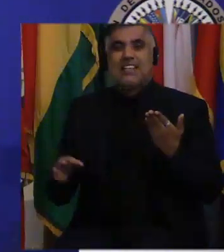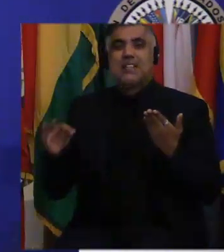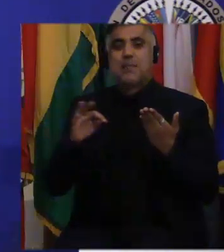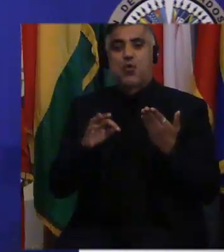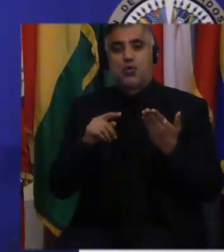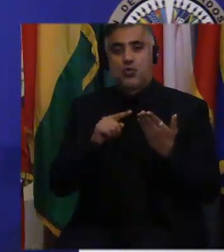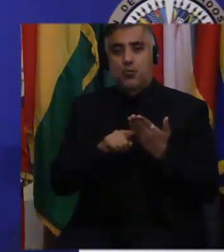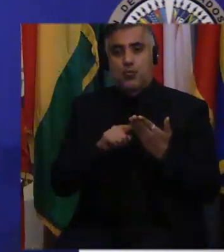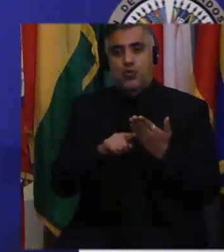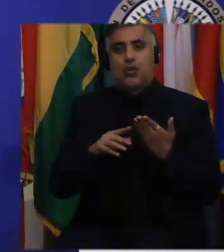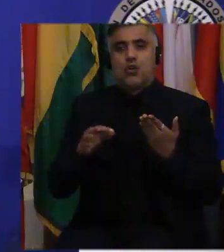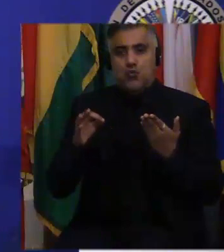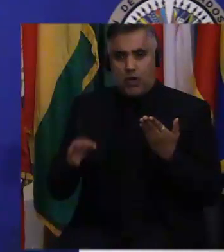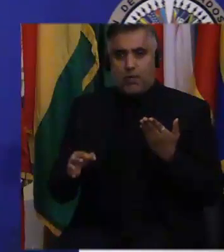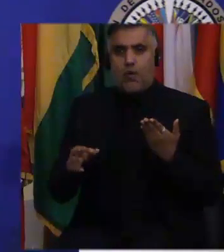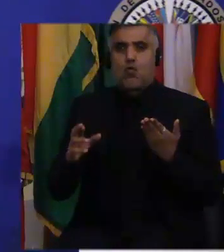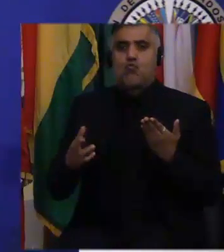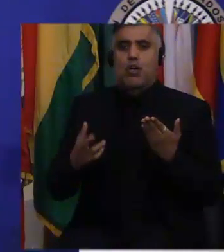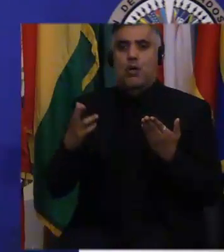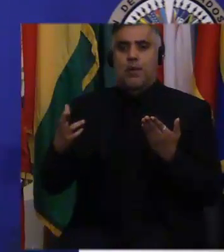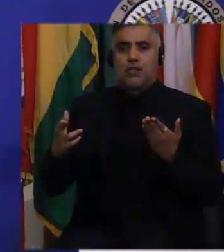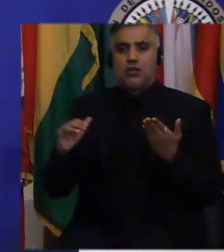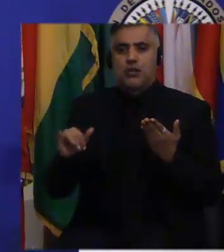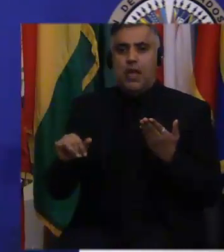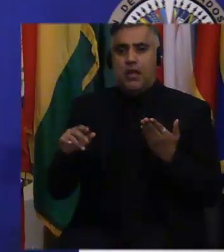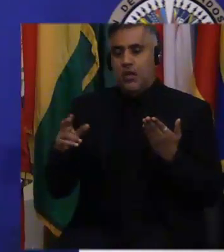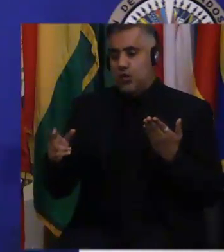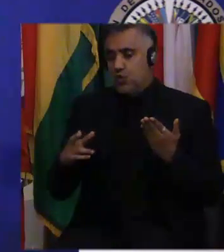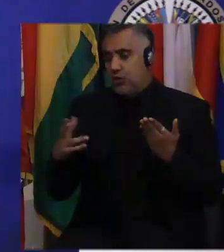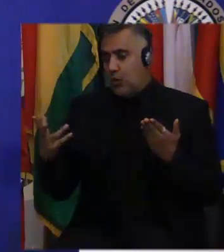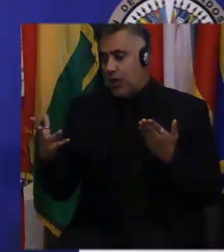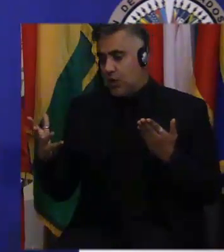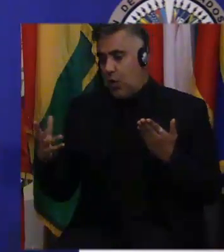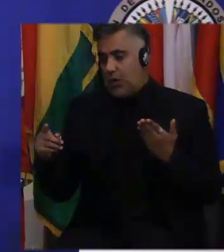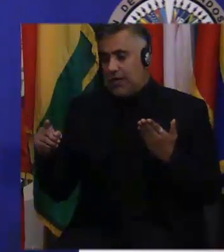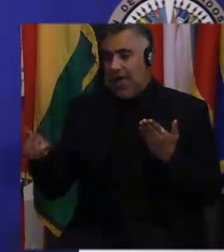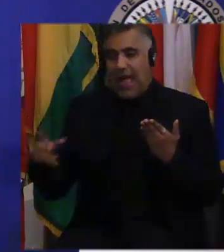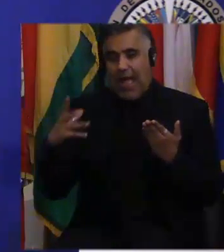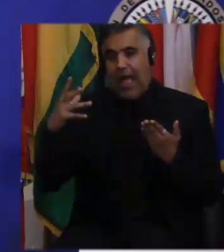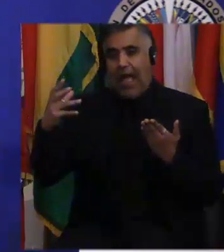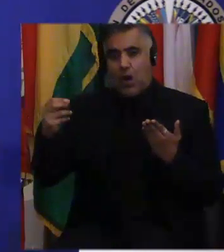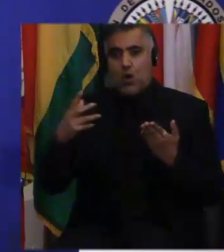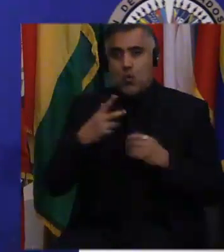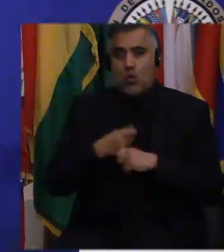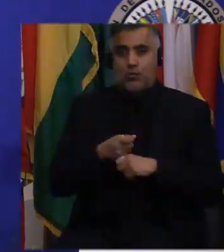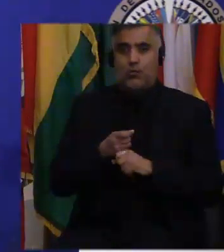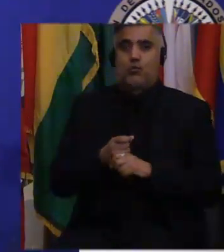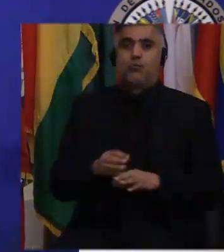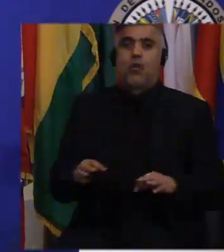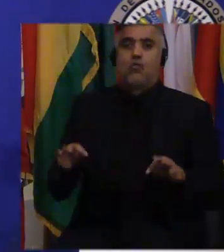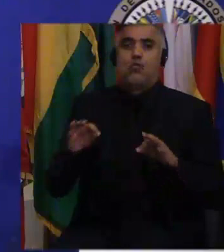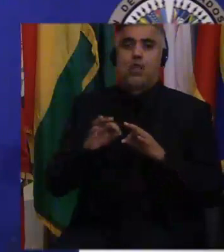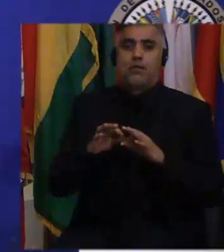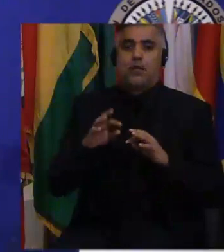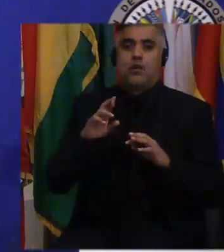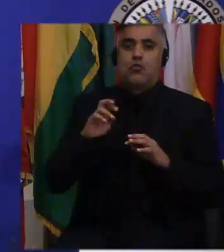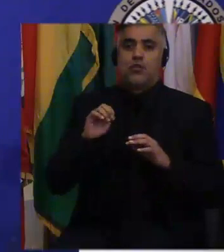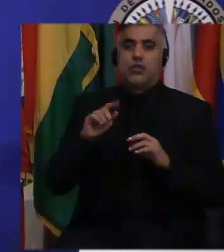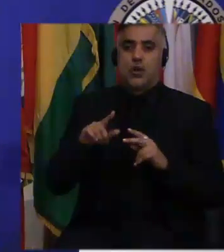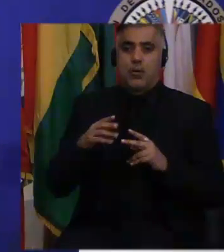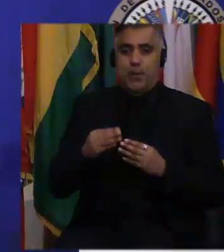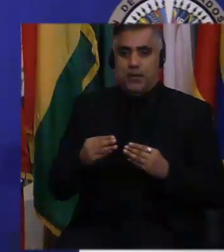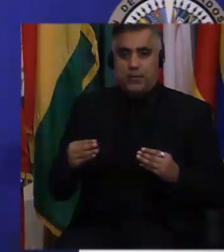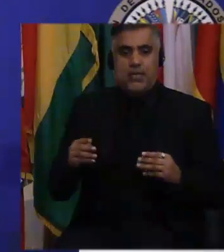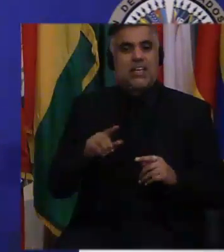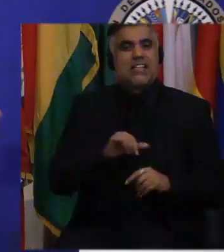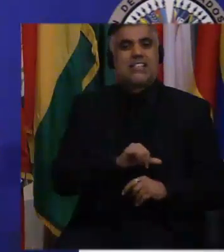important to put credible recommendations that are using what is already out, what was produced by relevant regional mechanisms.